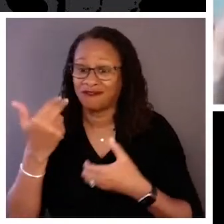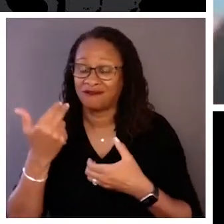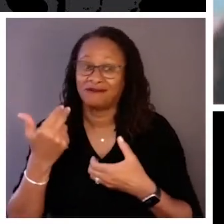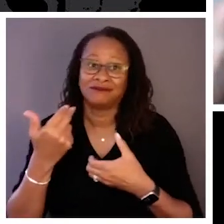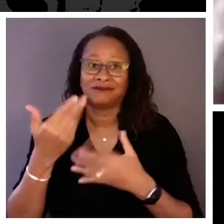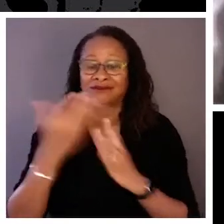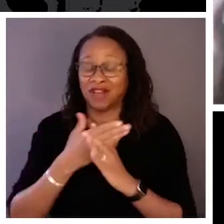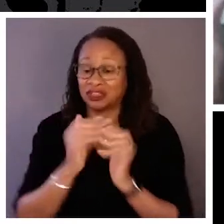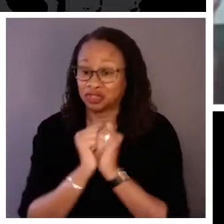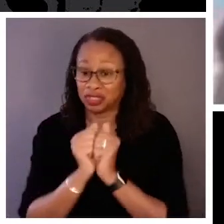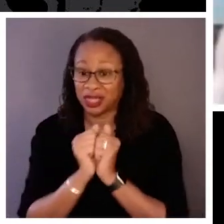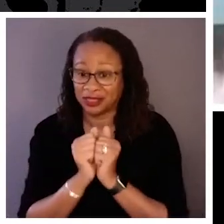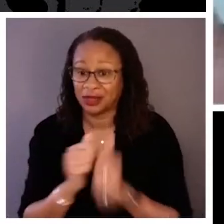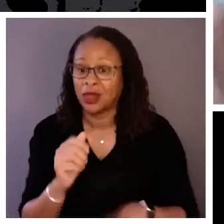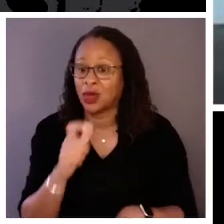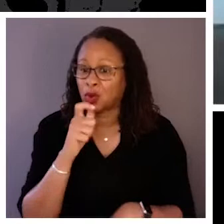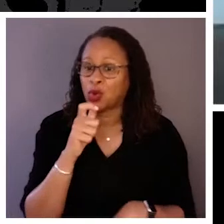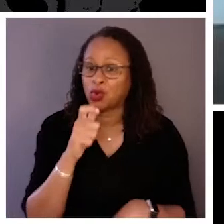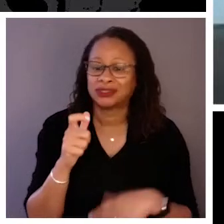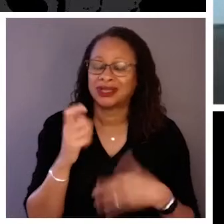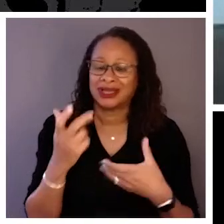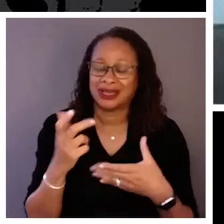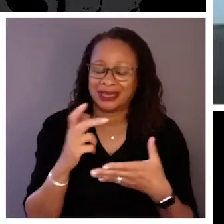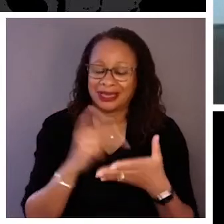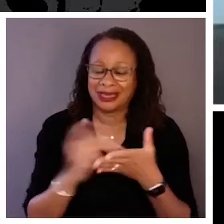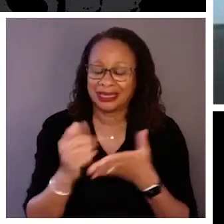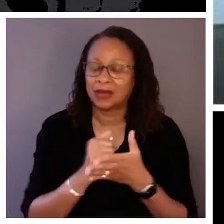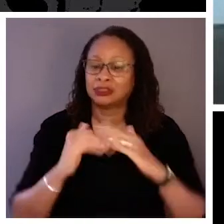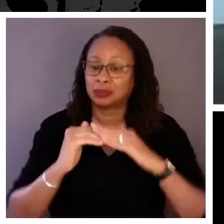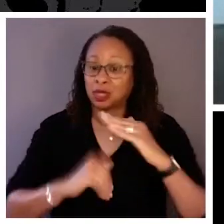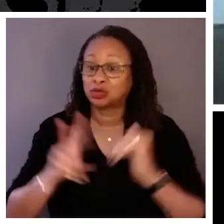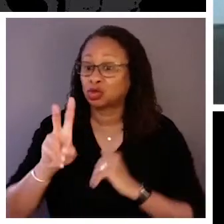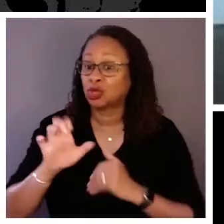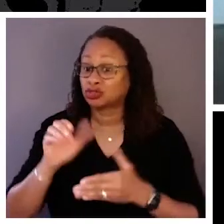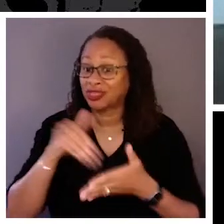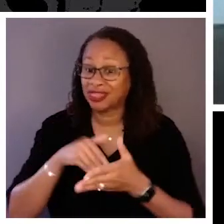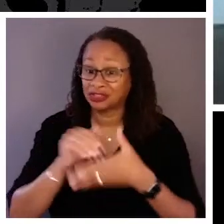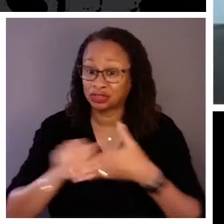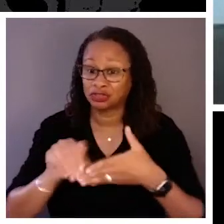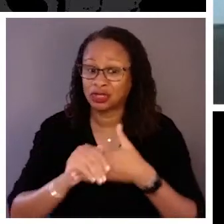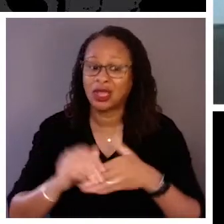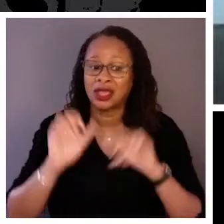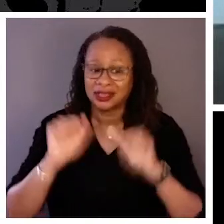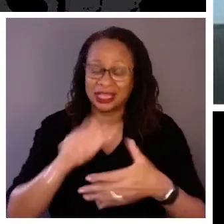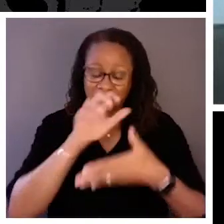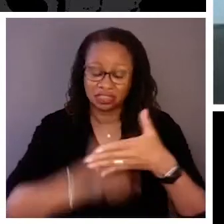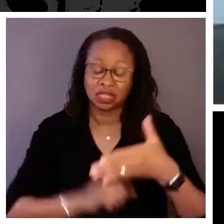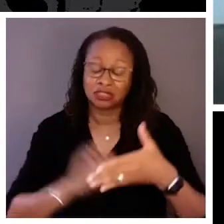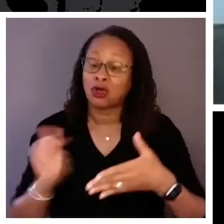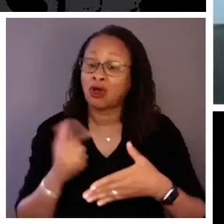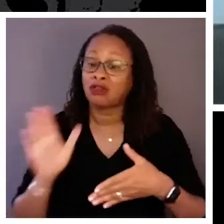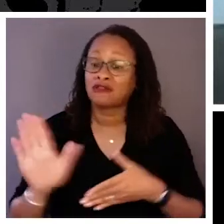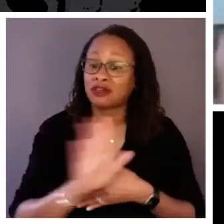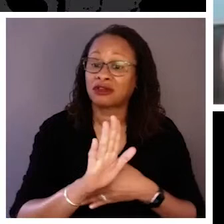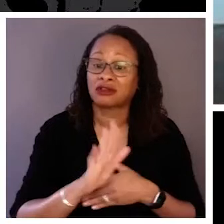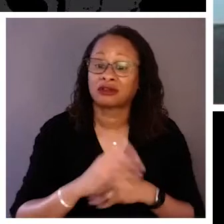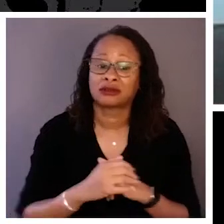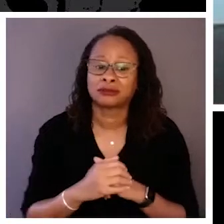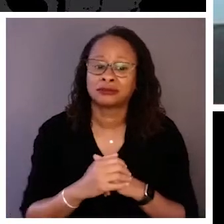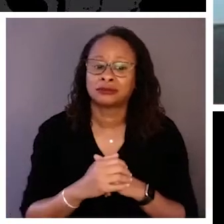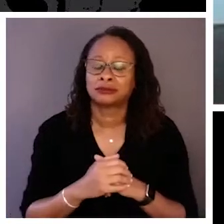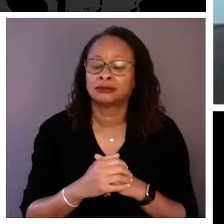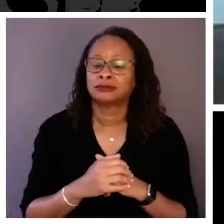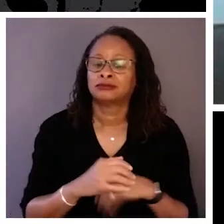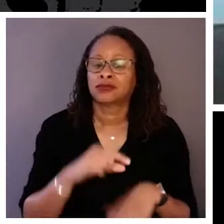gross incomes are below $200,000 will be able to deduct all of their qualifying